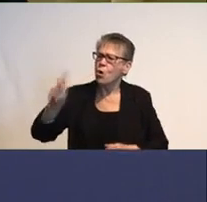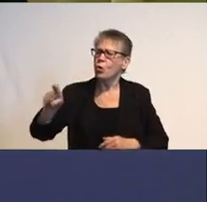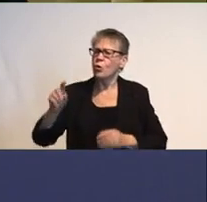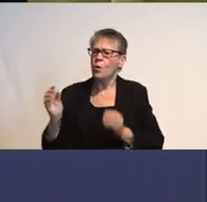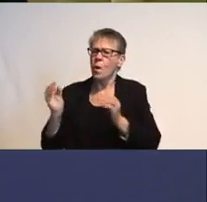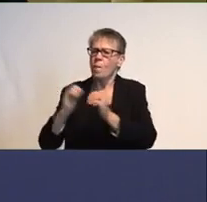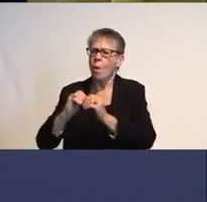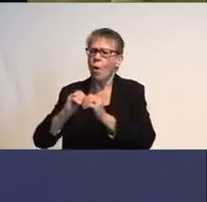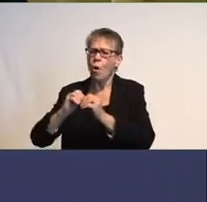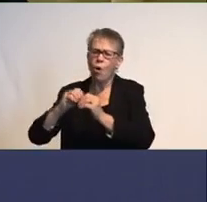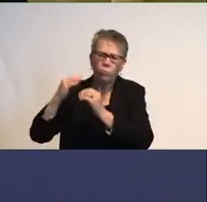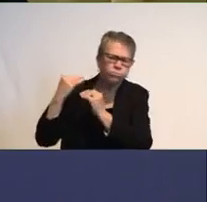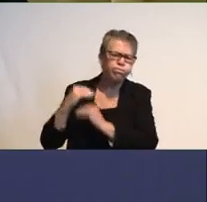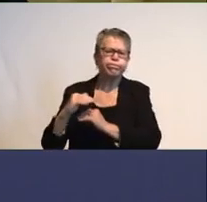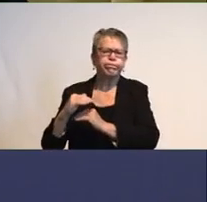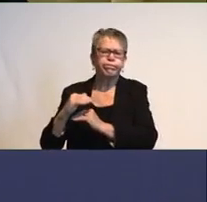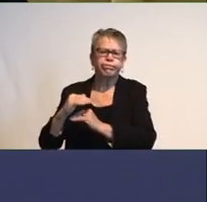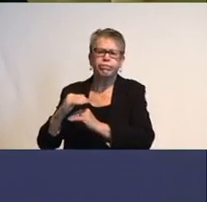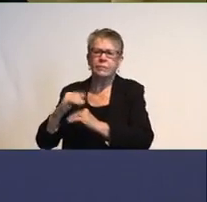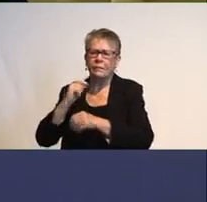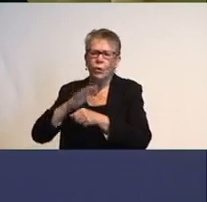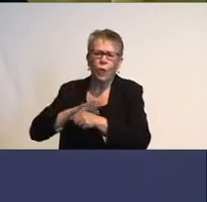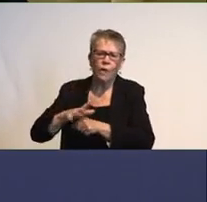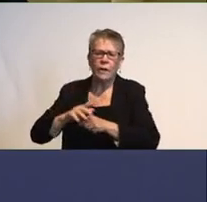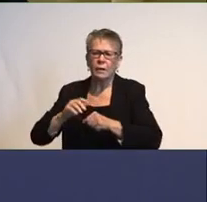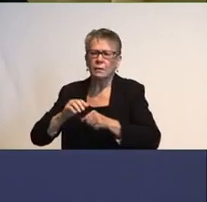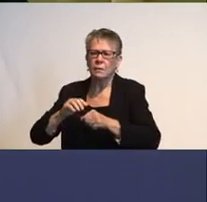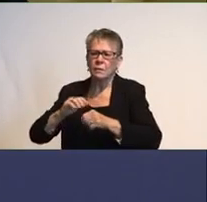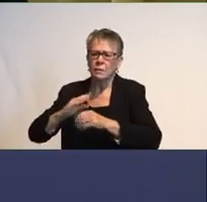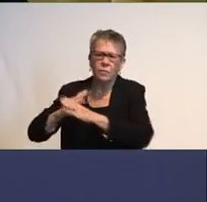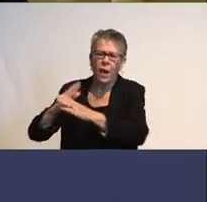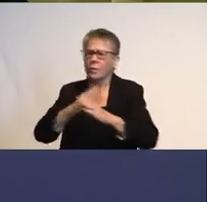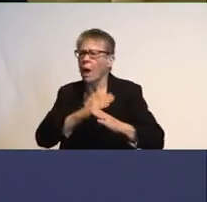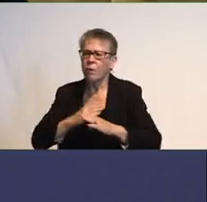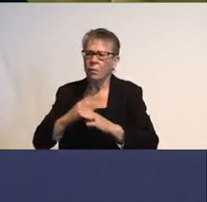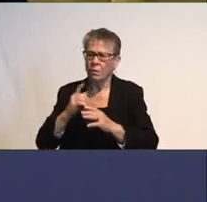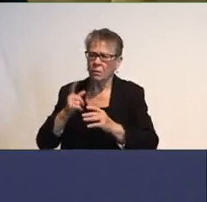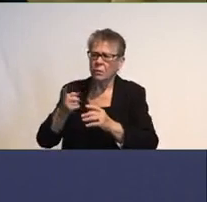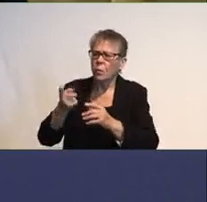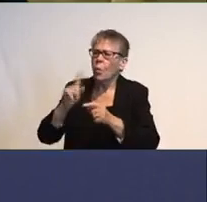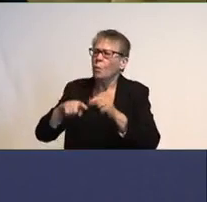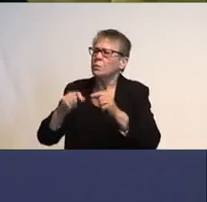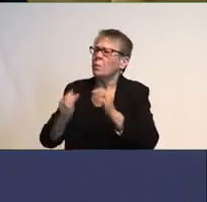Bear with me. I think on the for state workers,